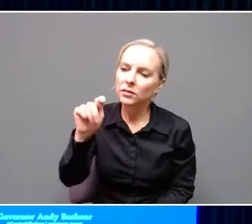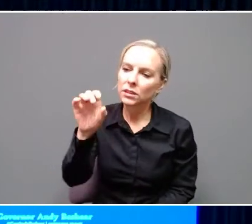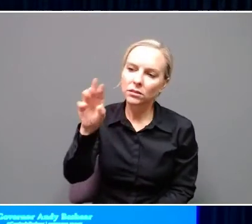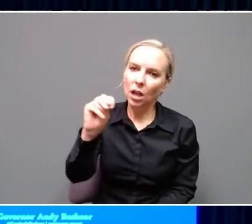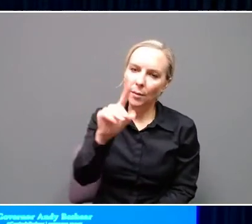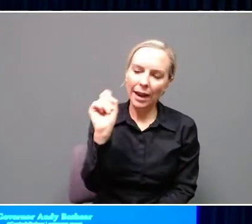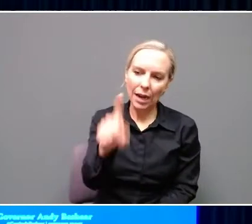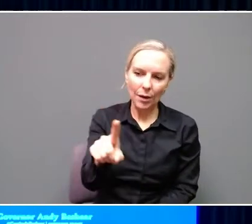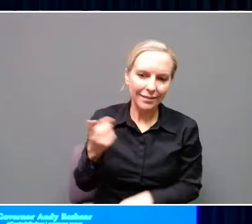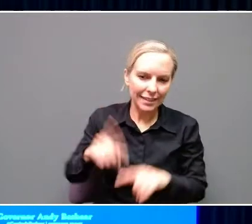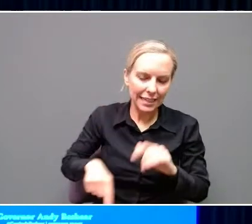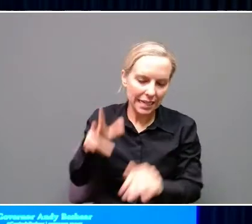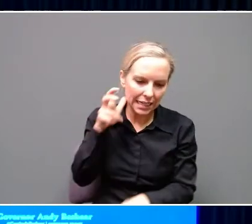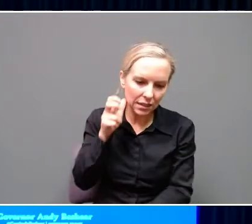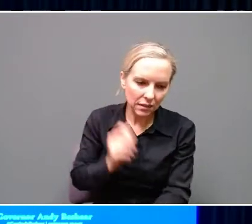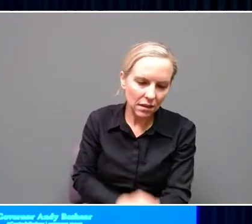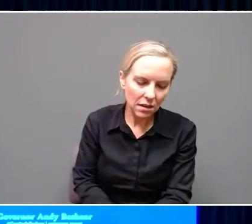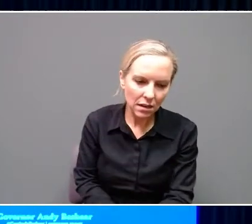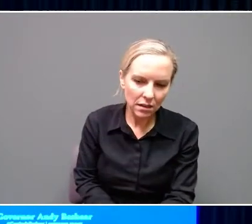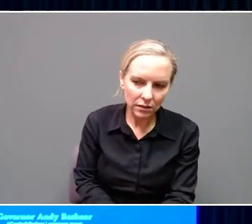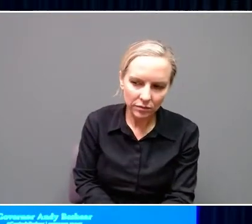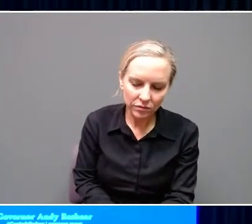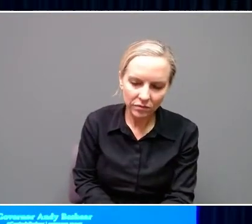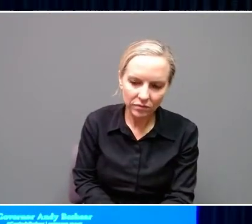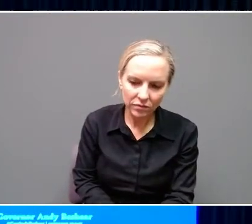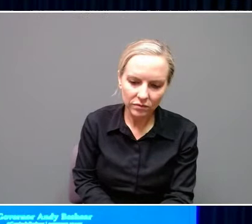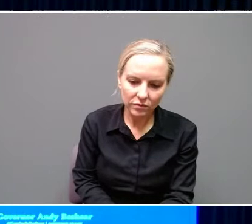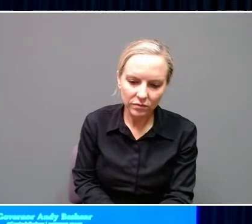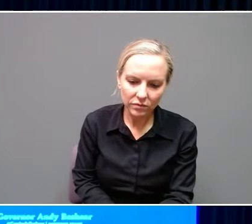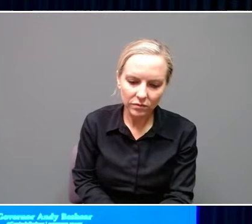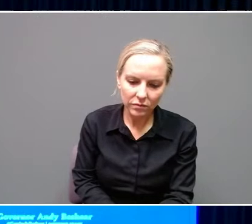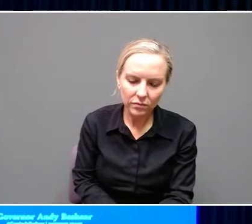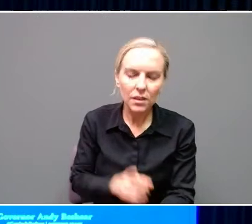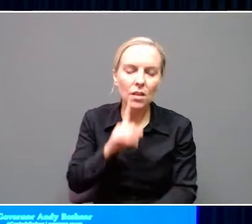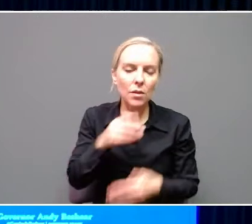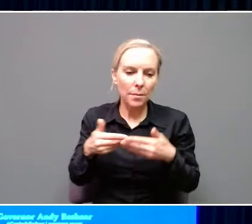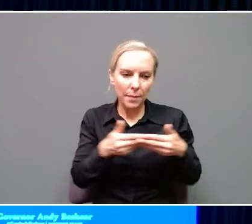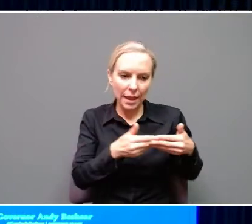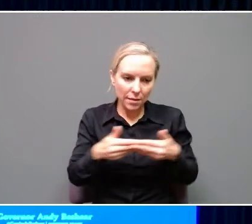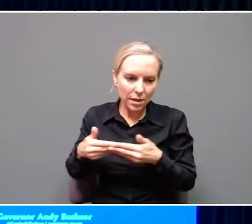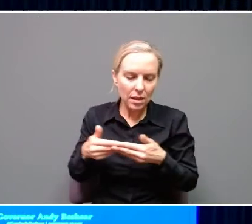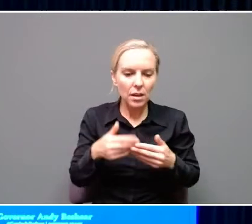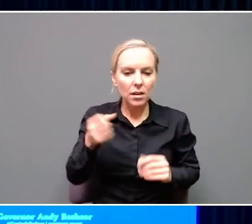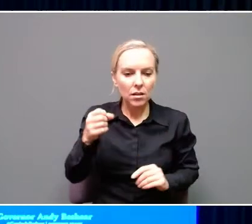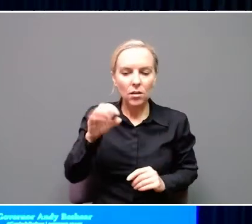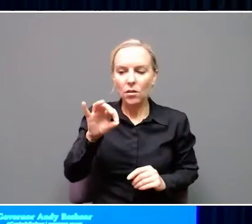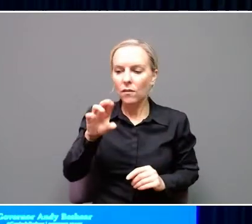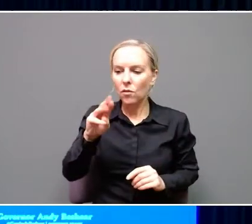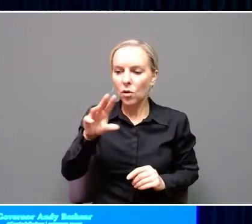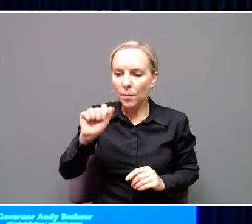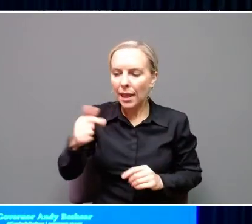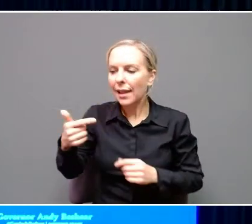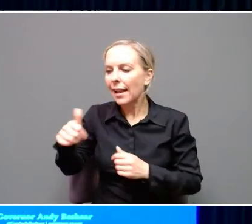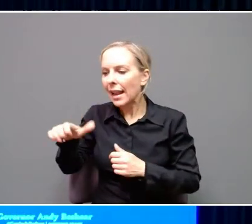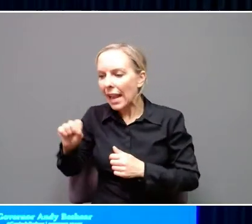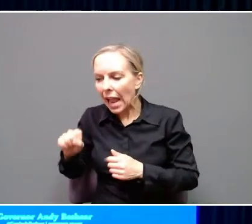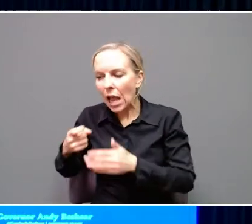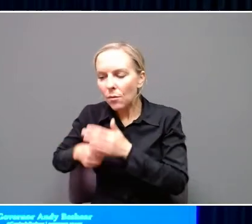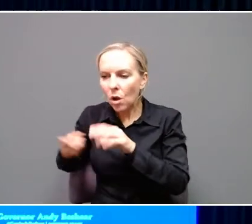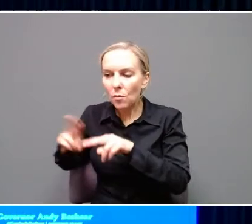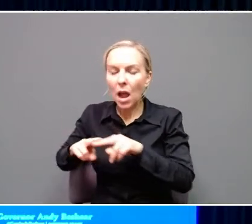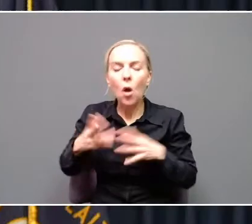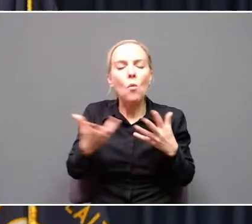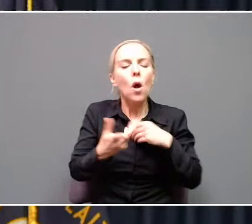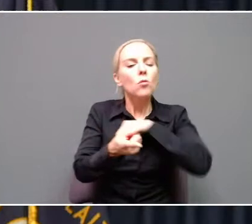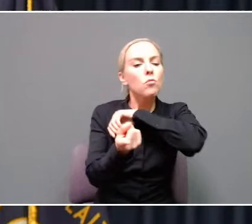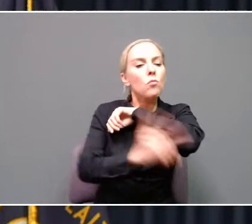With the various states of emergency, with the baby formula, and also with gas, yep. What are the penalties that